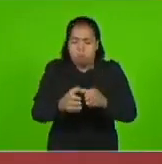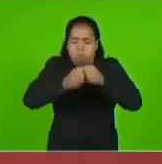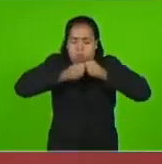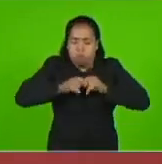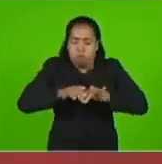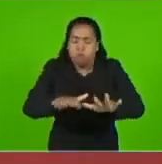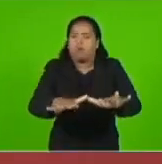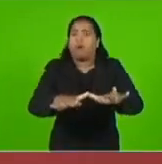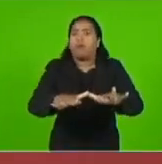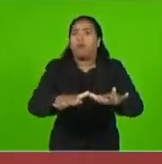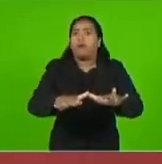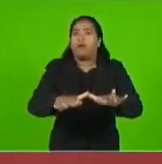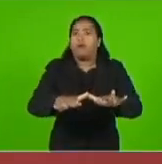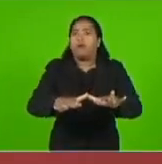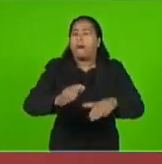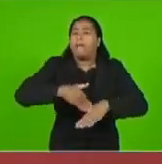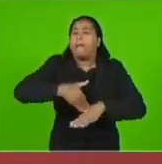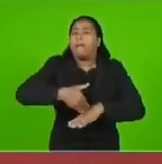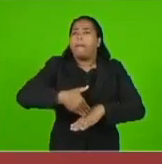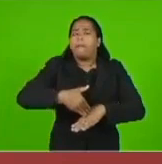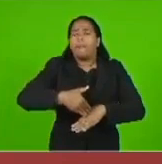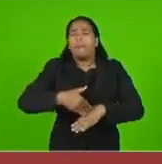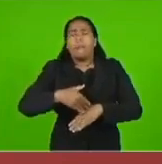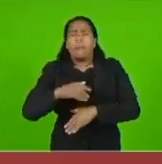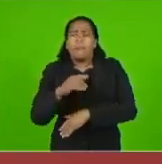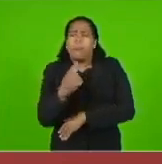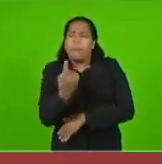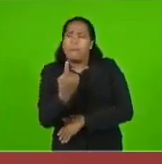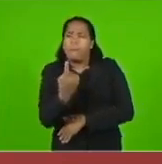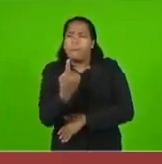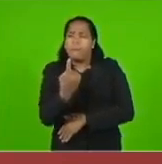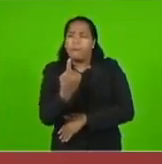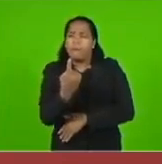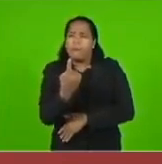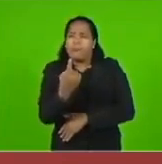this atomic accident took place.